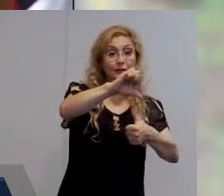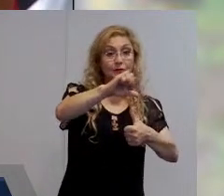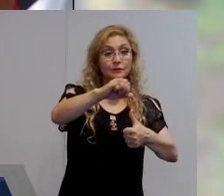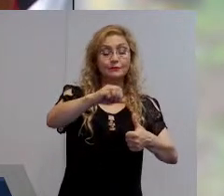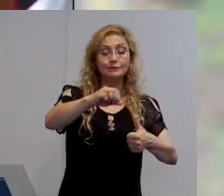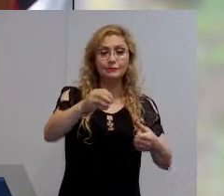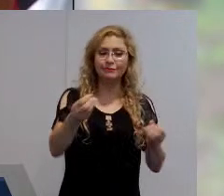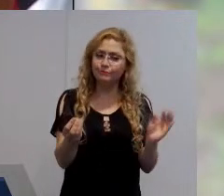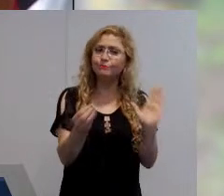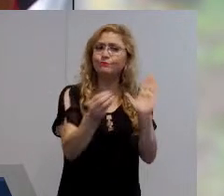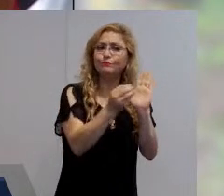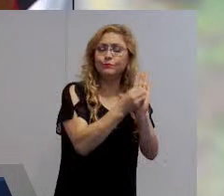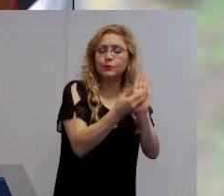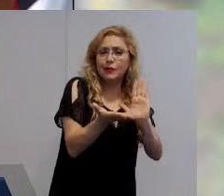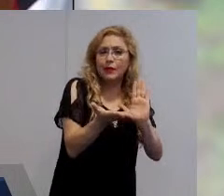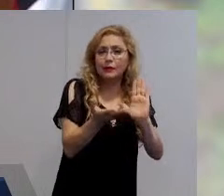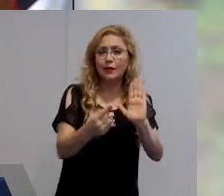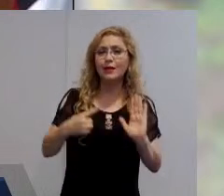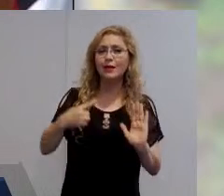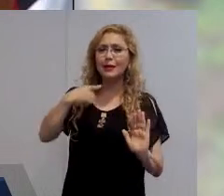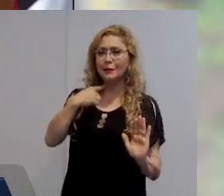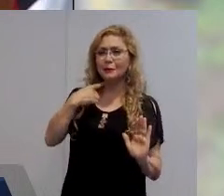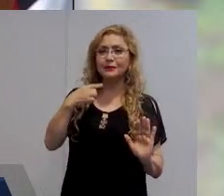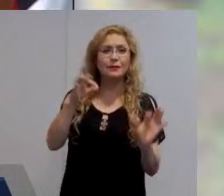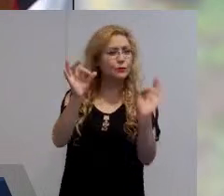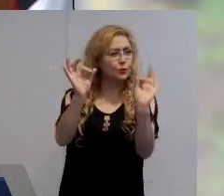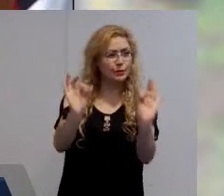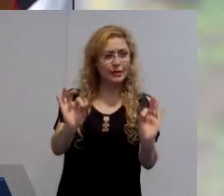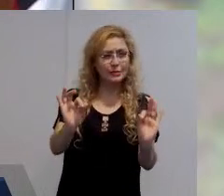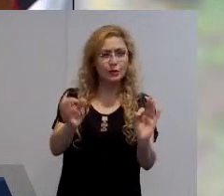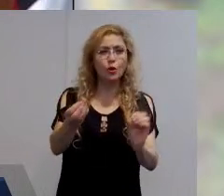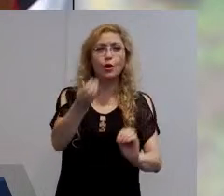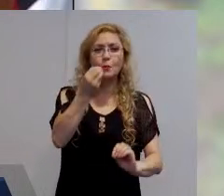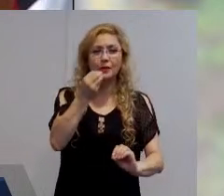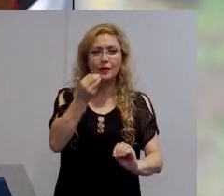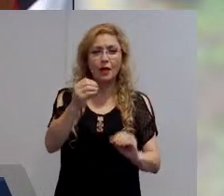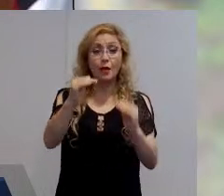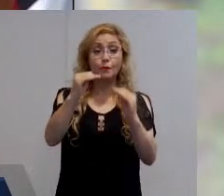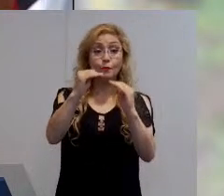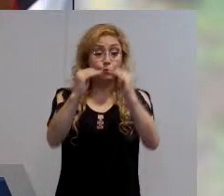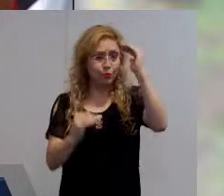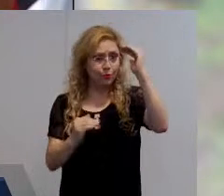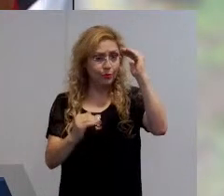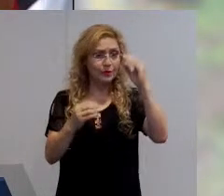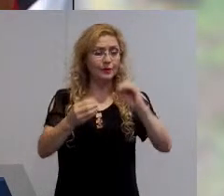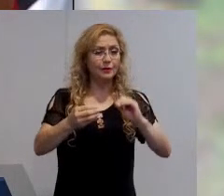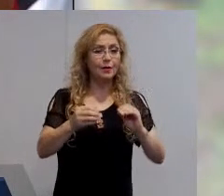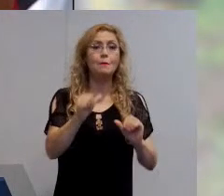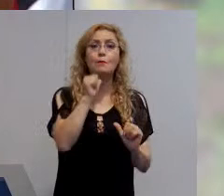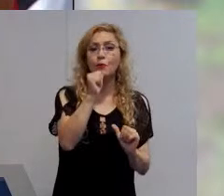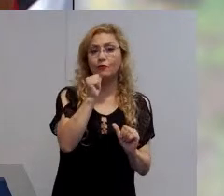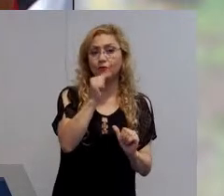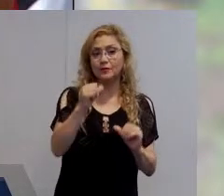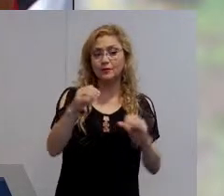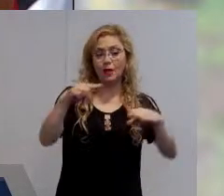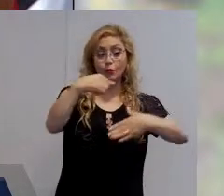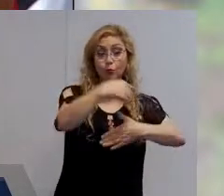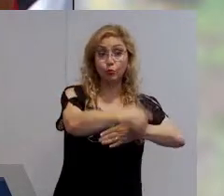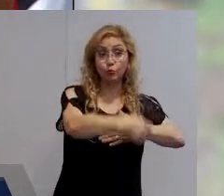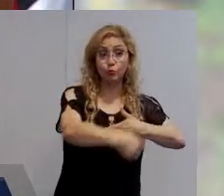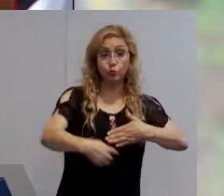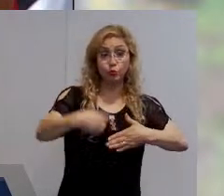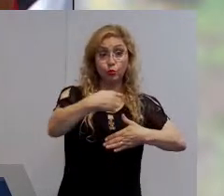specially addresses how these facts have had an impact on food safety, inequality, and poverty in the region. Just